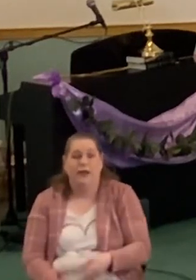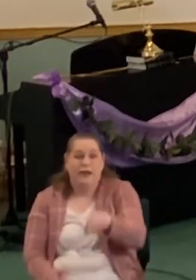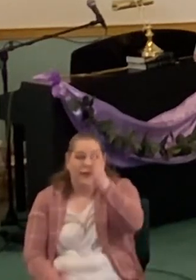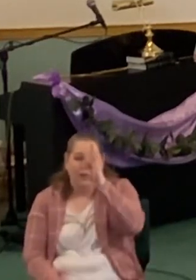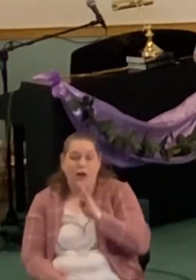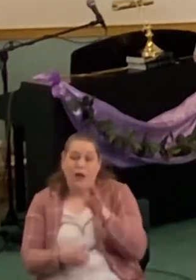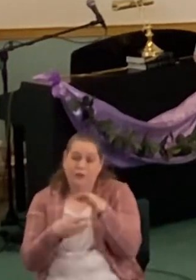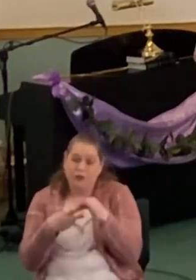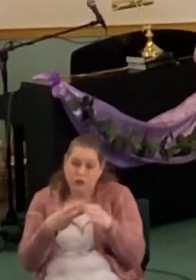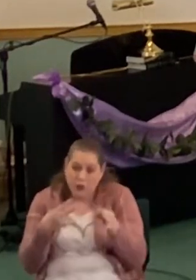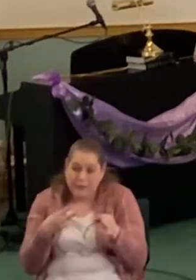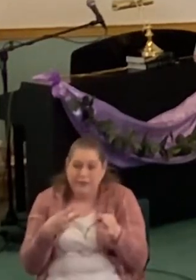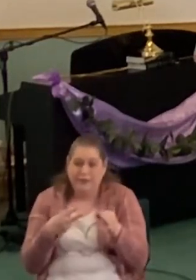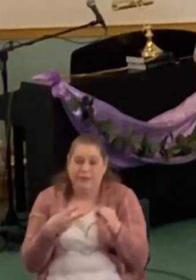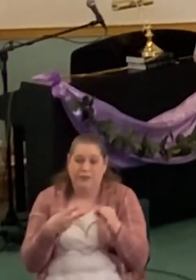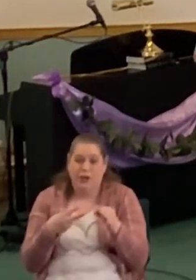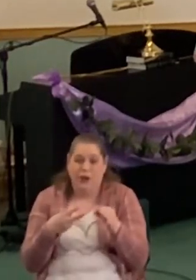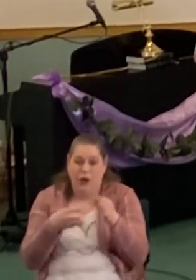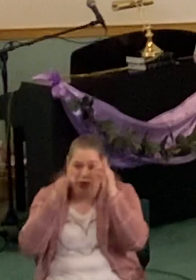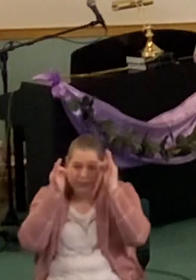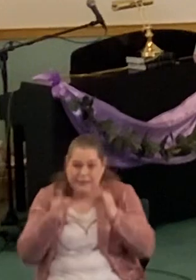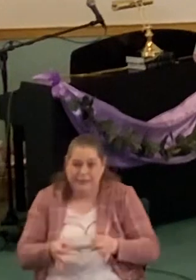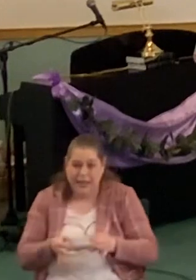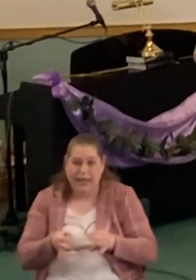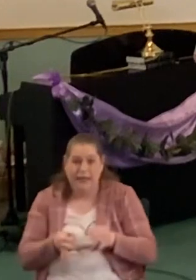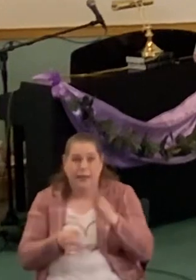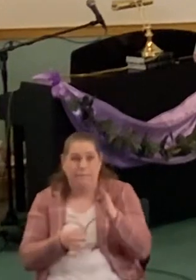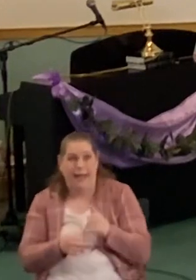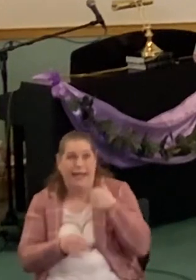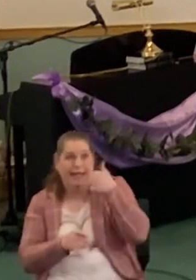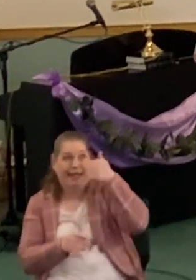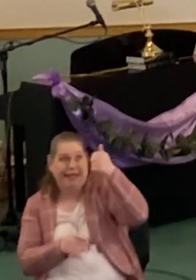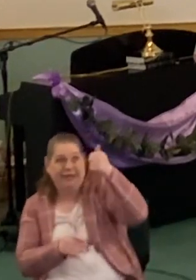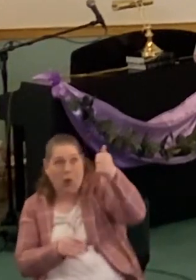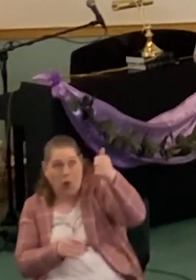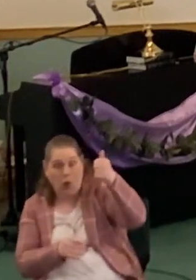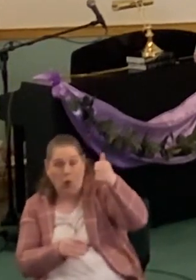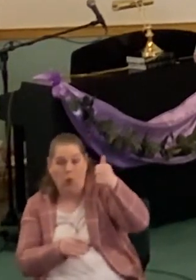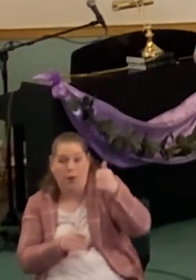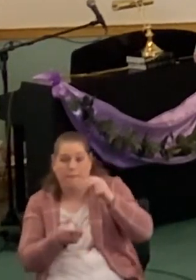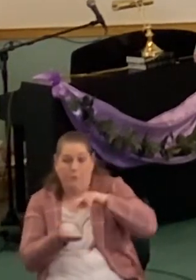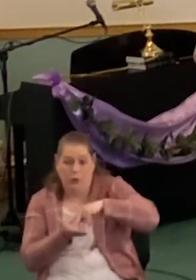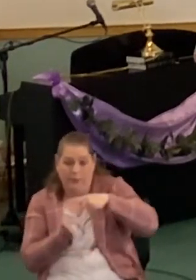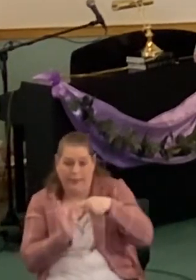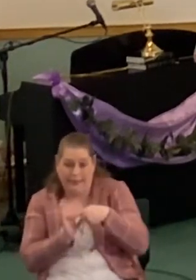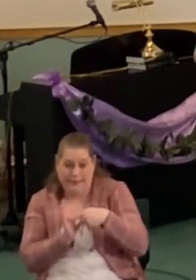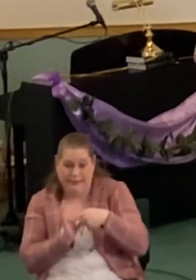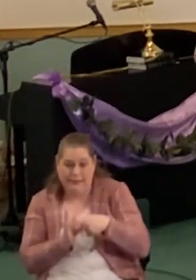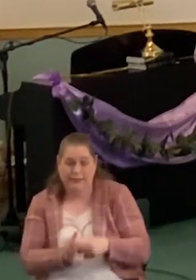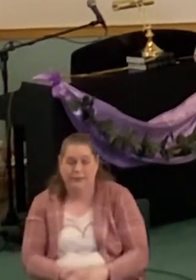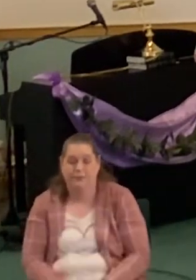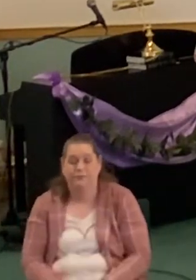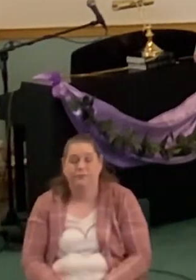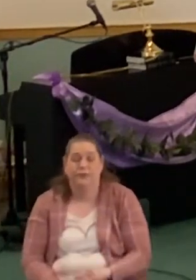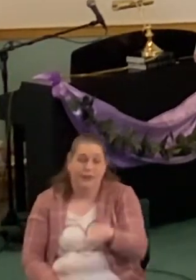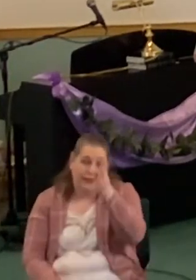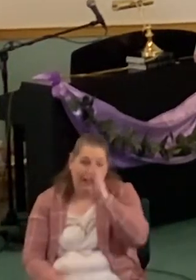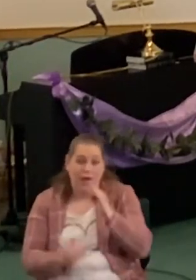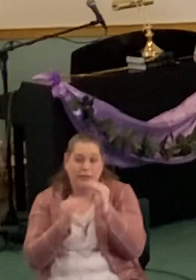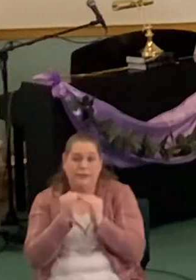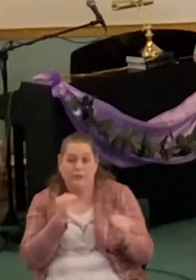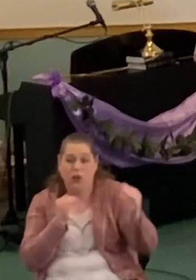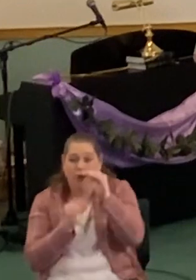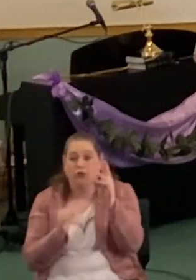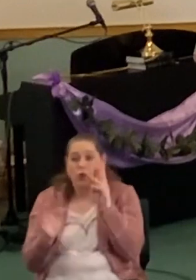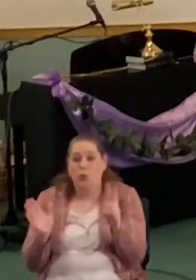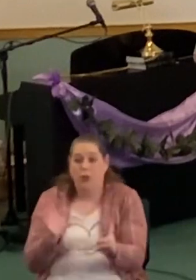God's choices are determined only by his own nature and his own purposes. God's sovereign will is